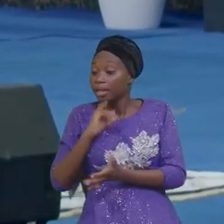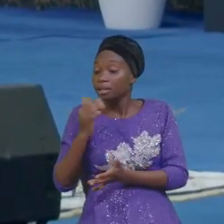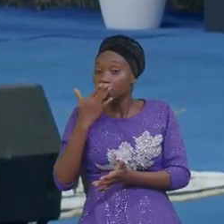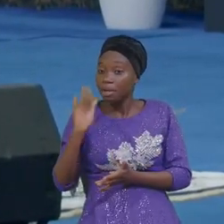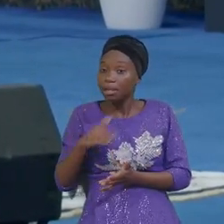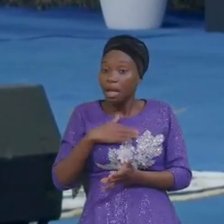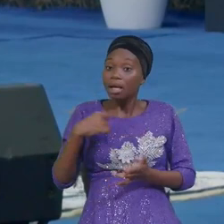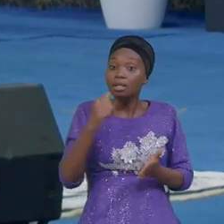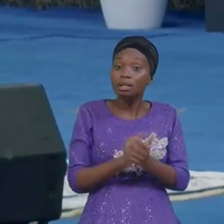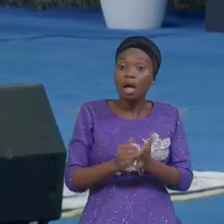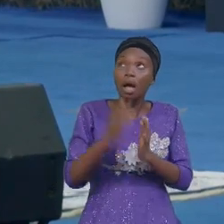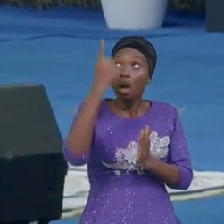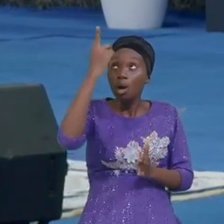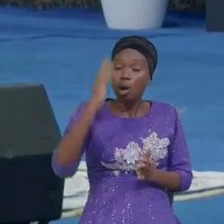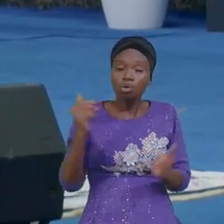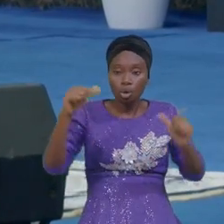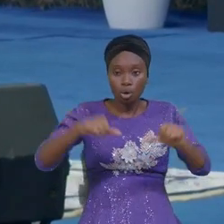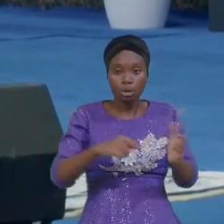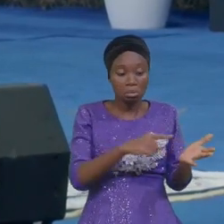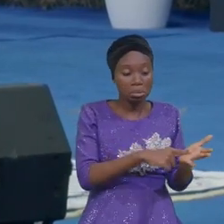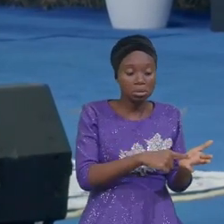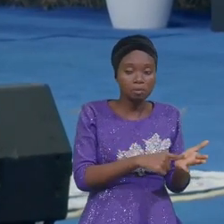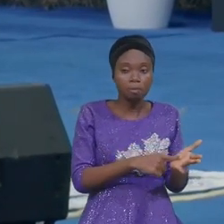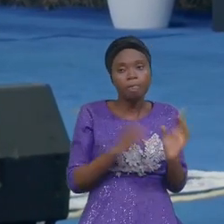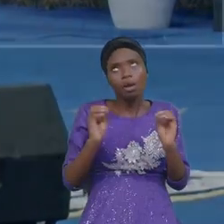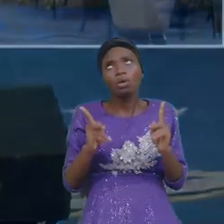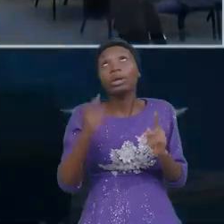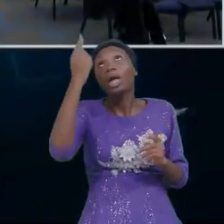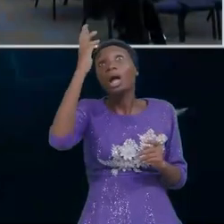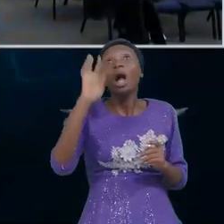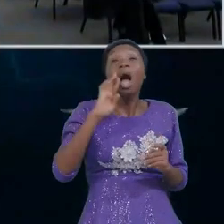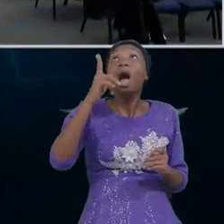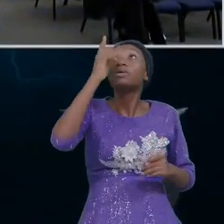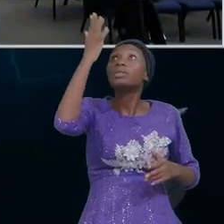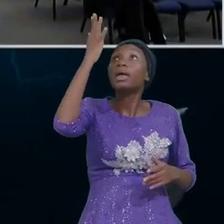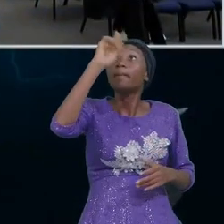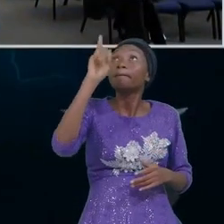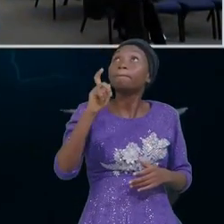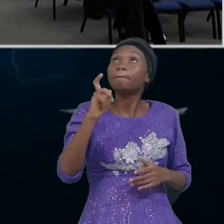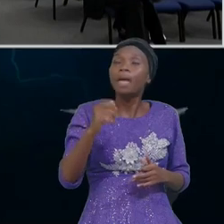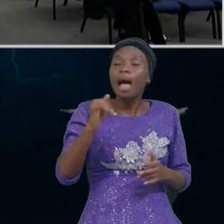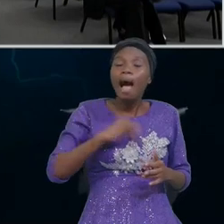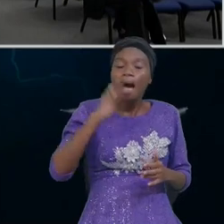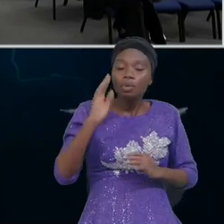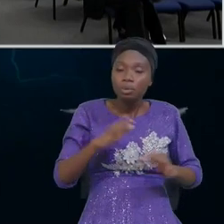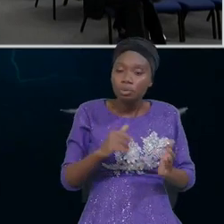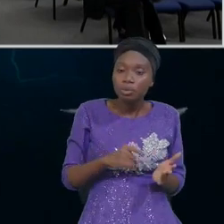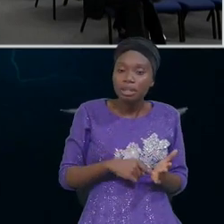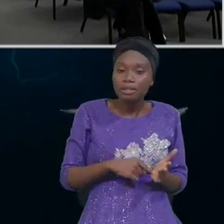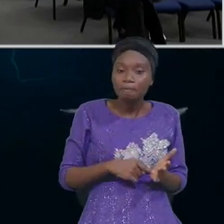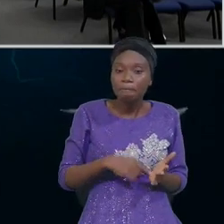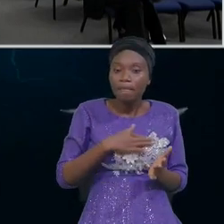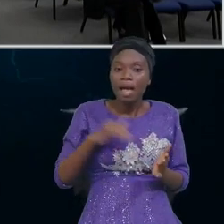condemns this. Okay, God, are you there? I'm going to do this. And then they do